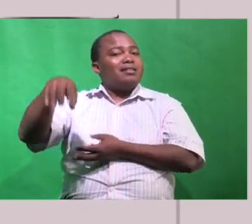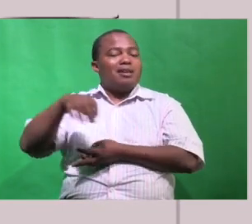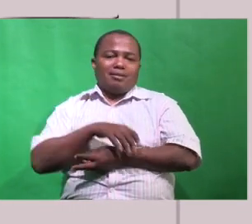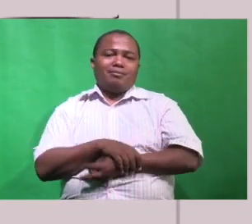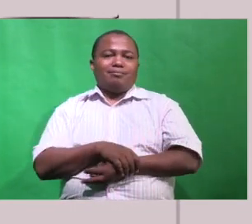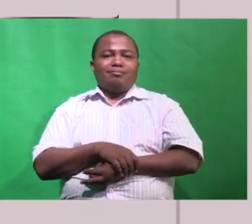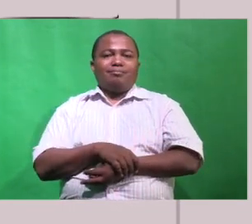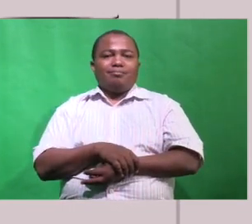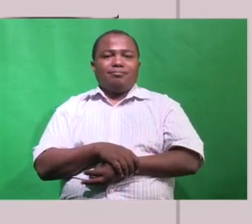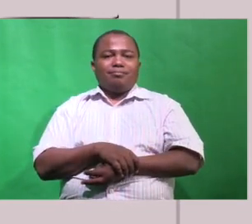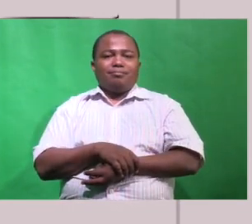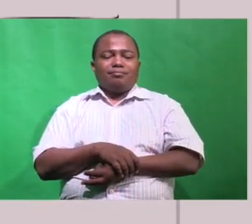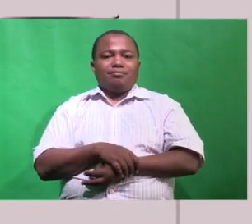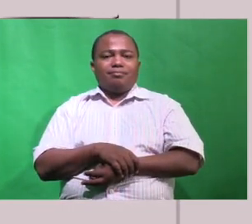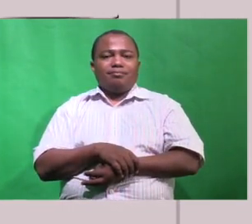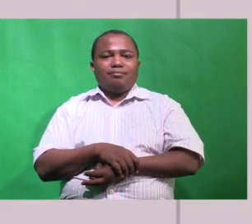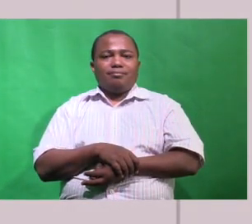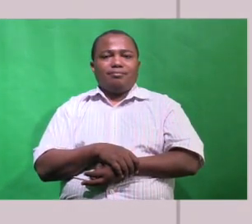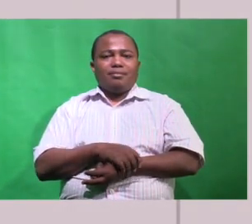the current year.